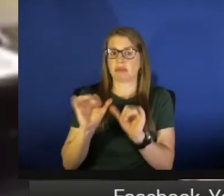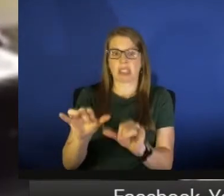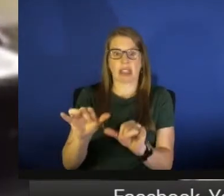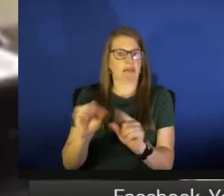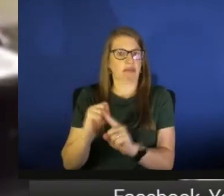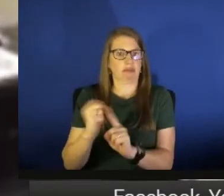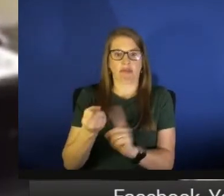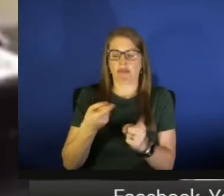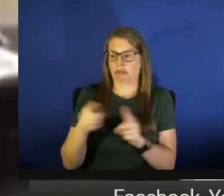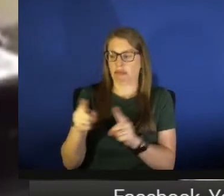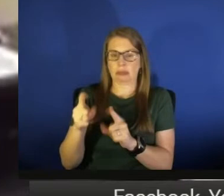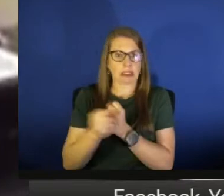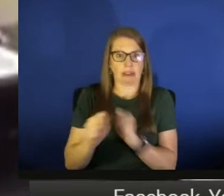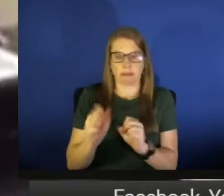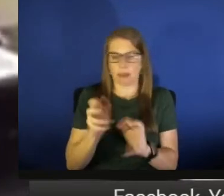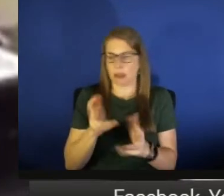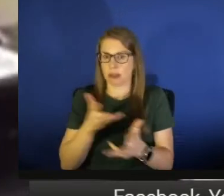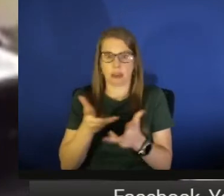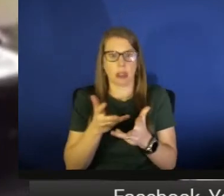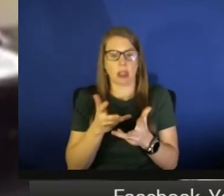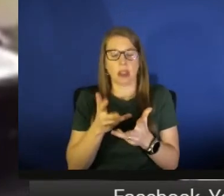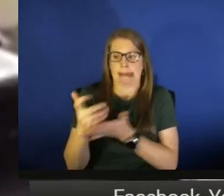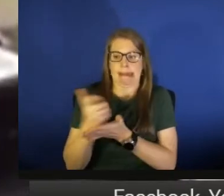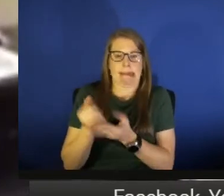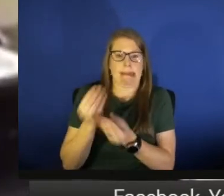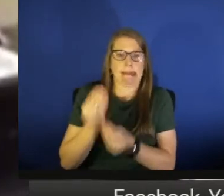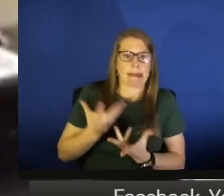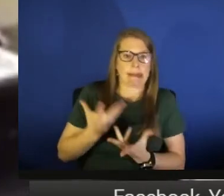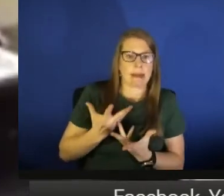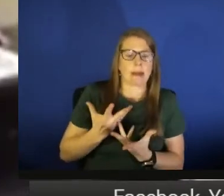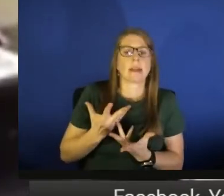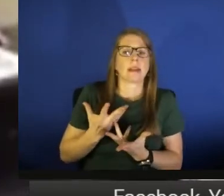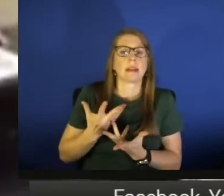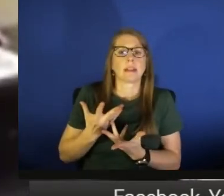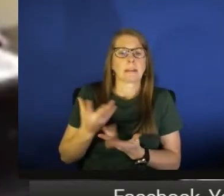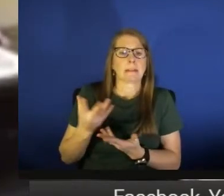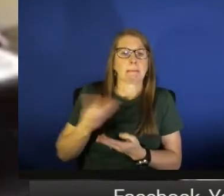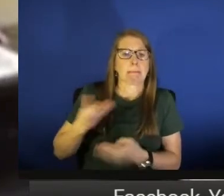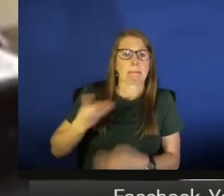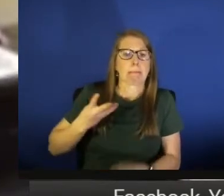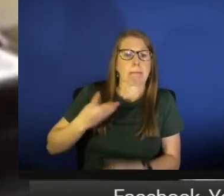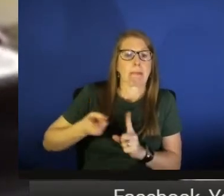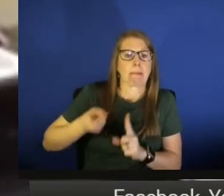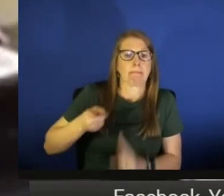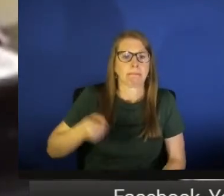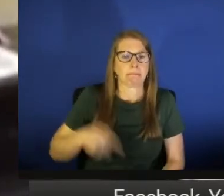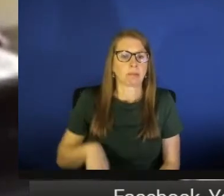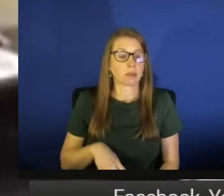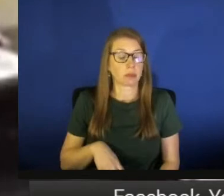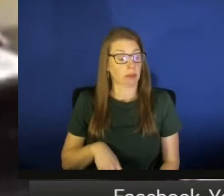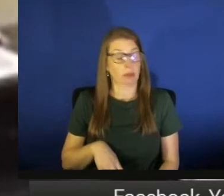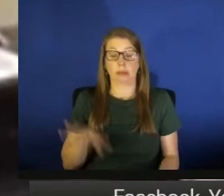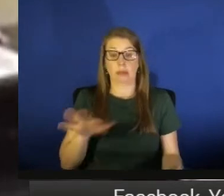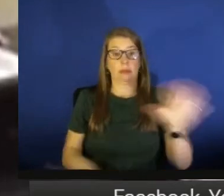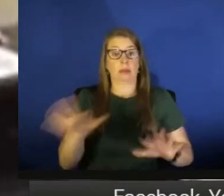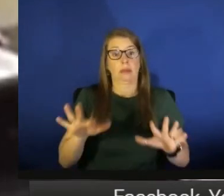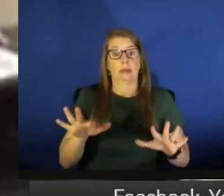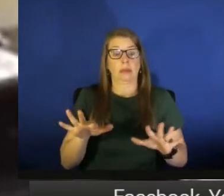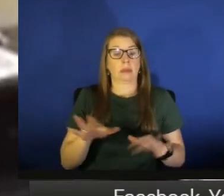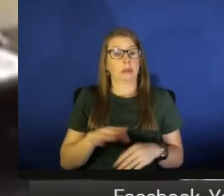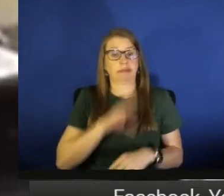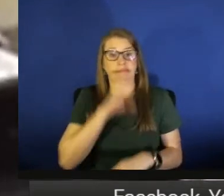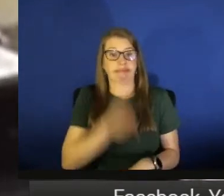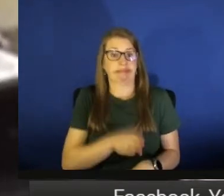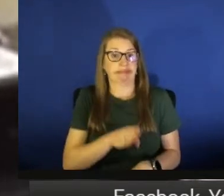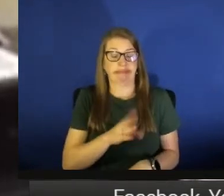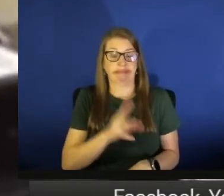that in a safe way and just get information constantly. So definitely unprecedented. We'll never see anything